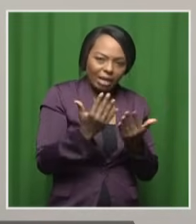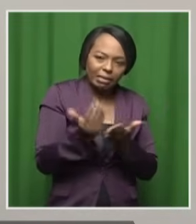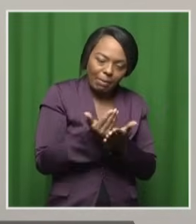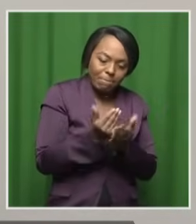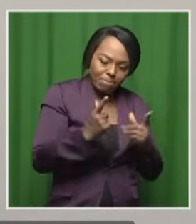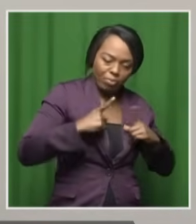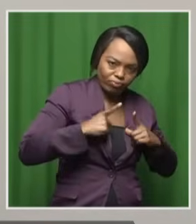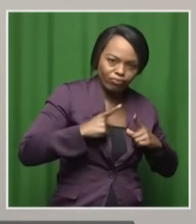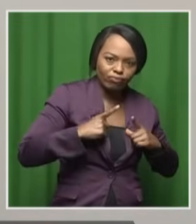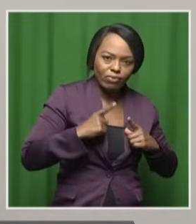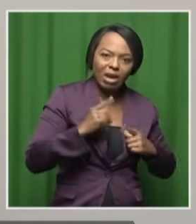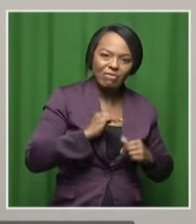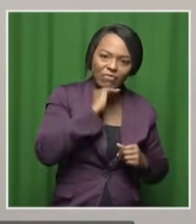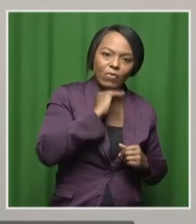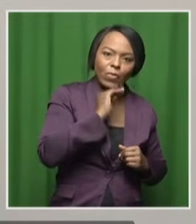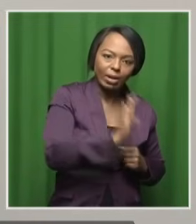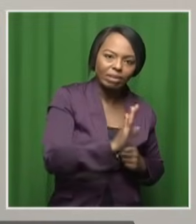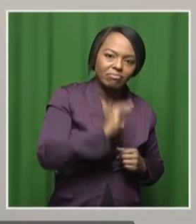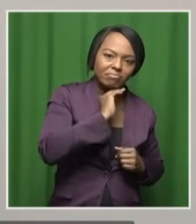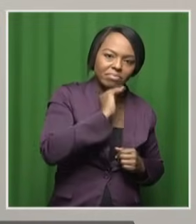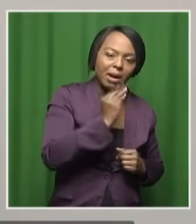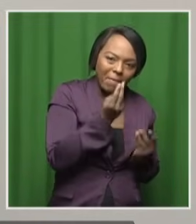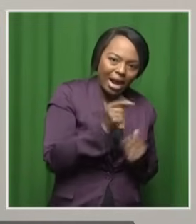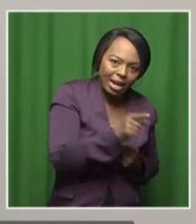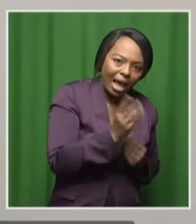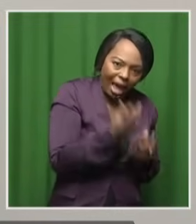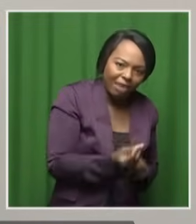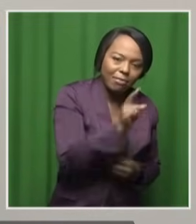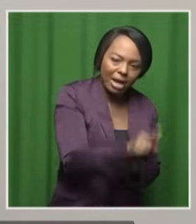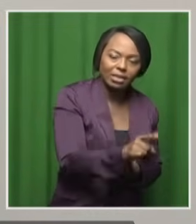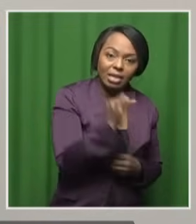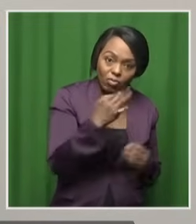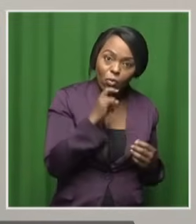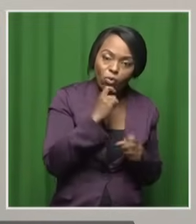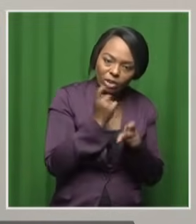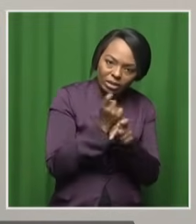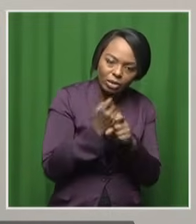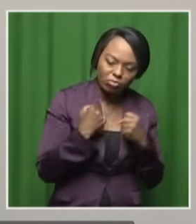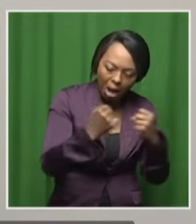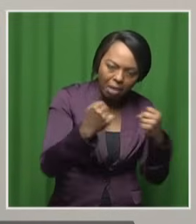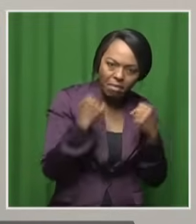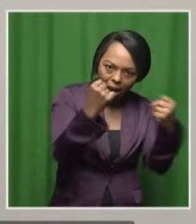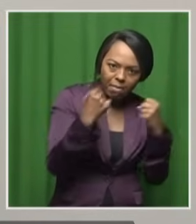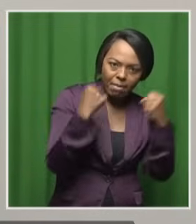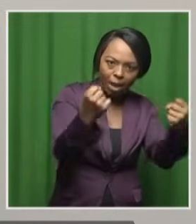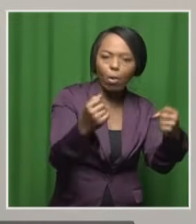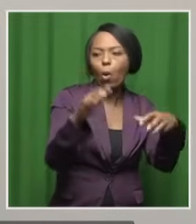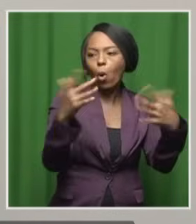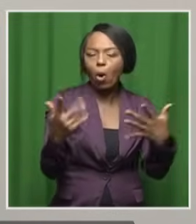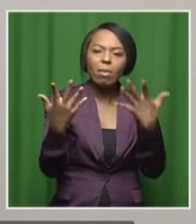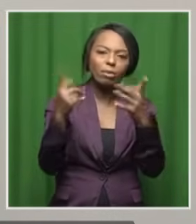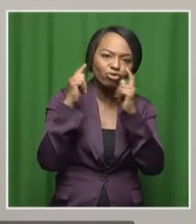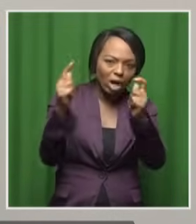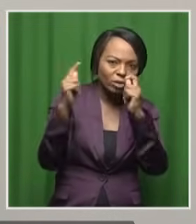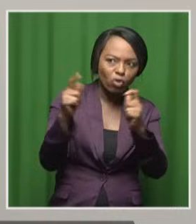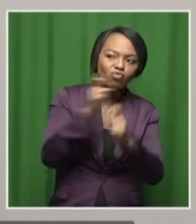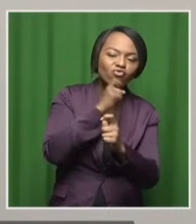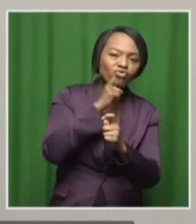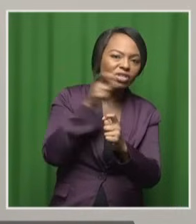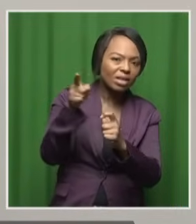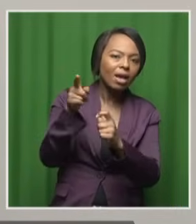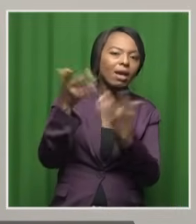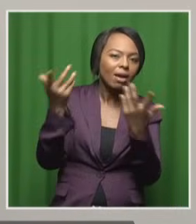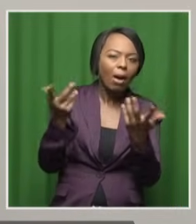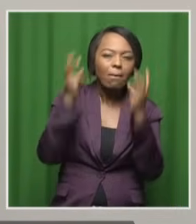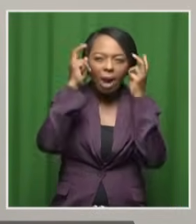and ensure that you've got enough money, especially if you are reliant on a vehicle or you're reliant on public transport, and those may be affected